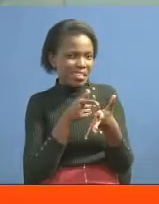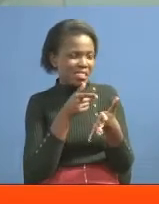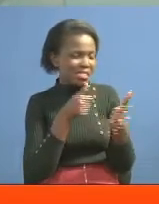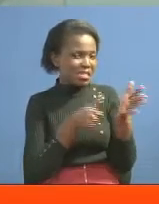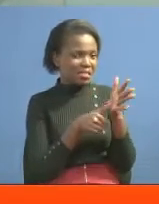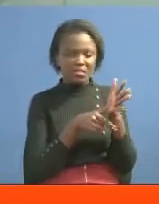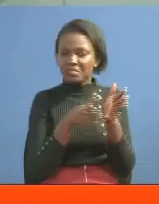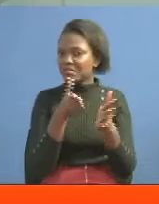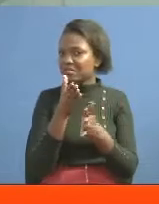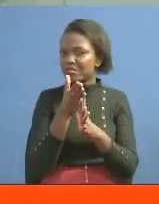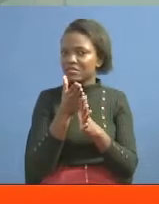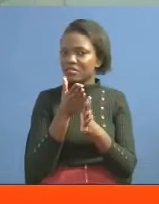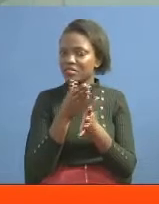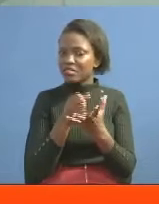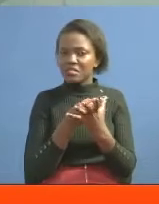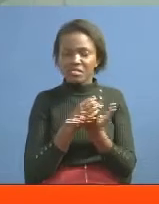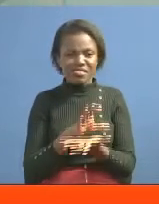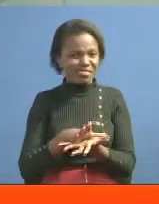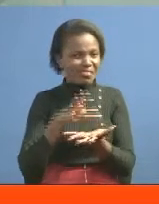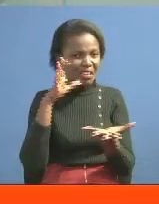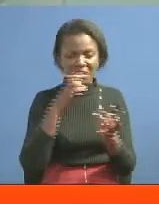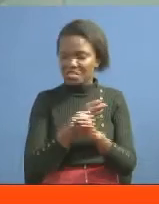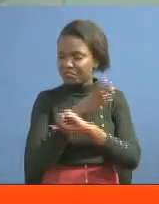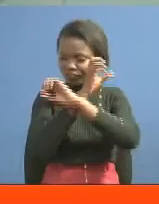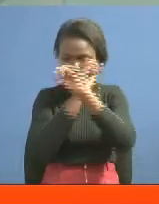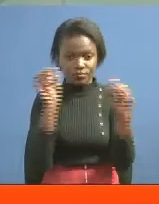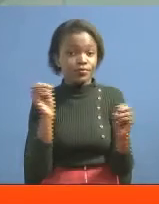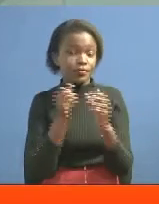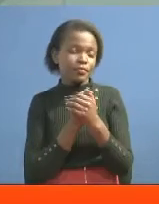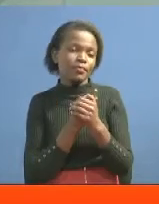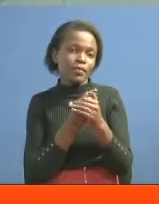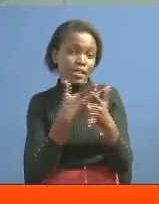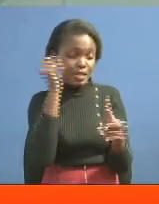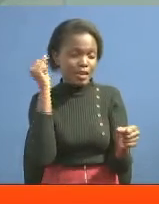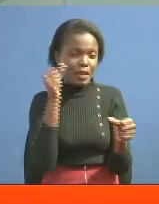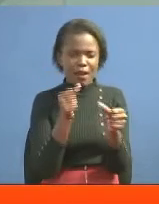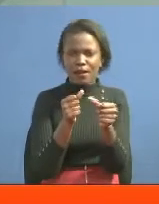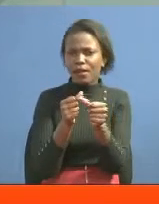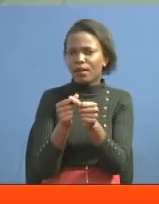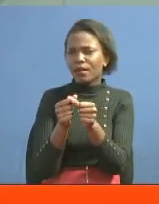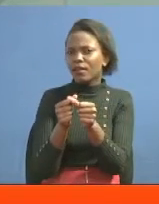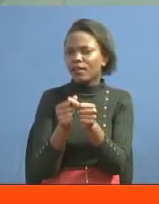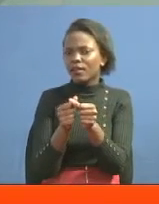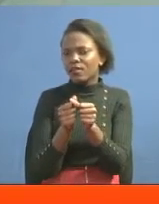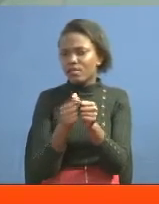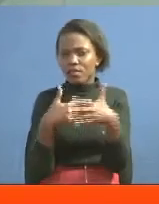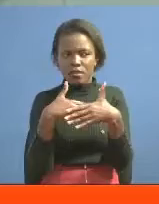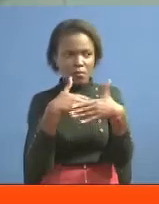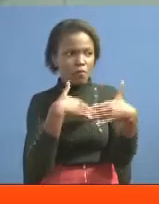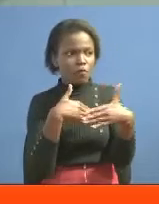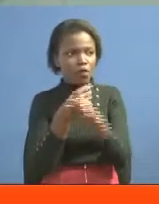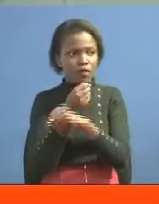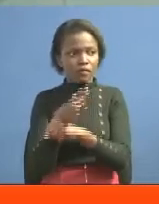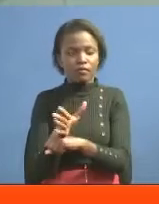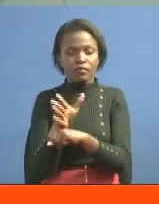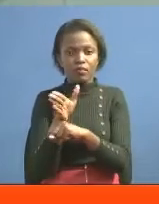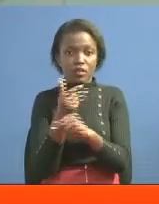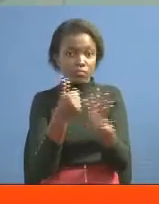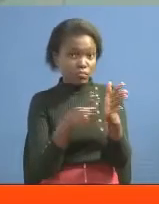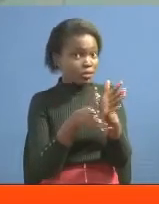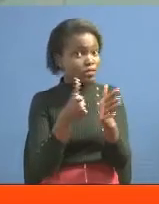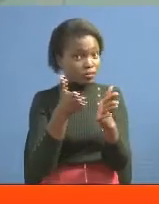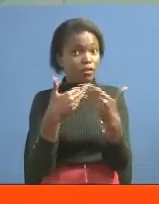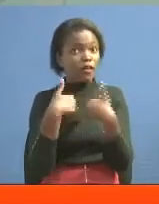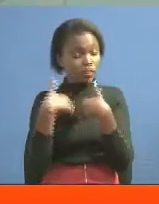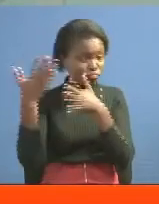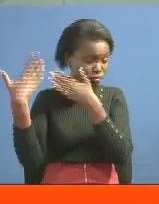has been contributed to by COVID, right? Remember, even before COVID, these are problems that we were